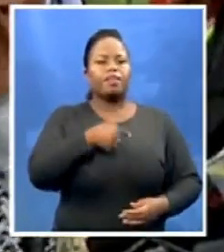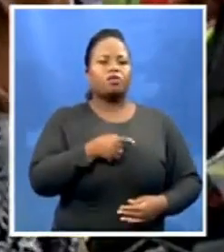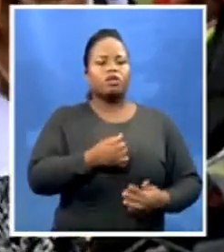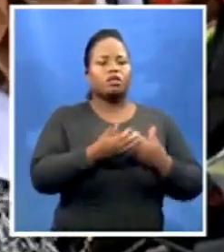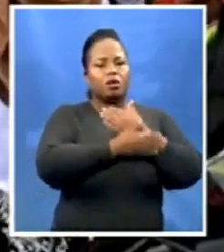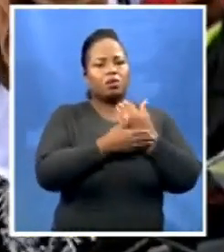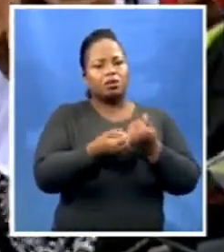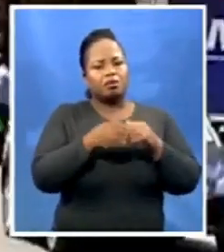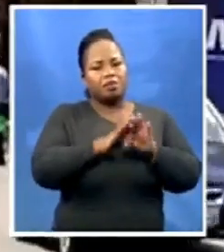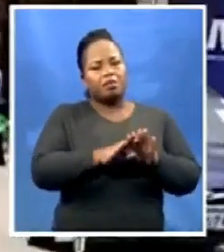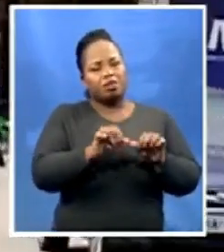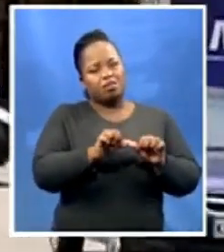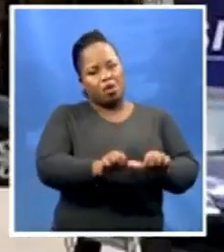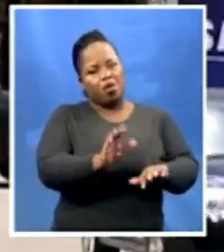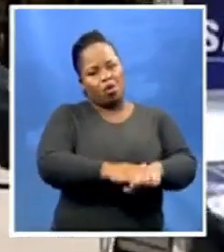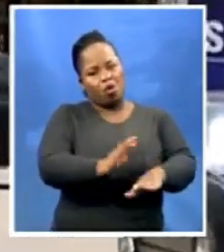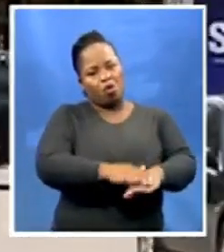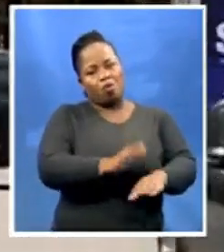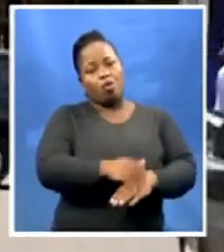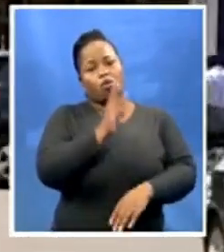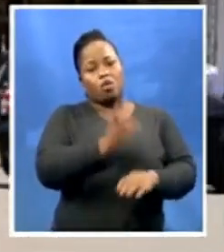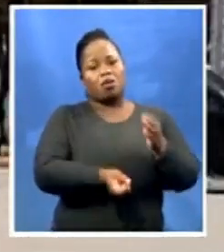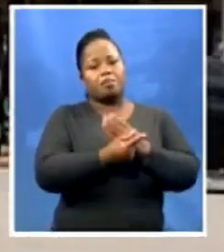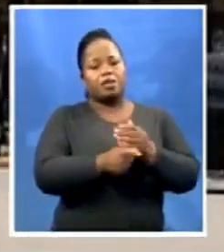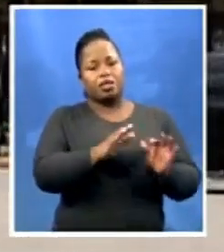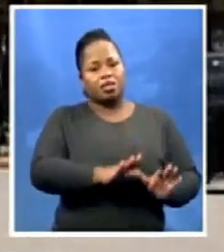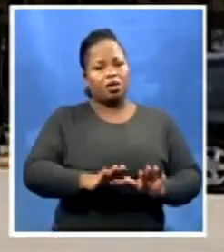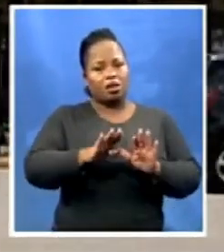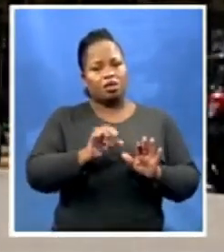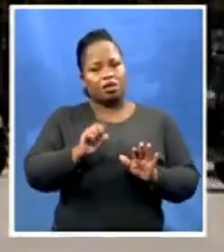more livelihoods in the continent. Sarah Kemani, SABC News, Kenya.